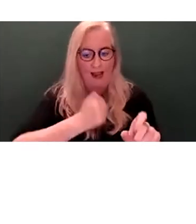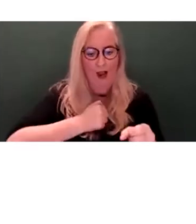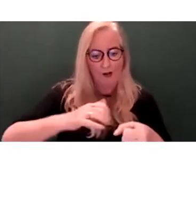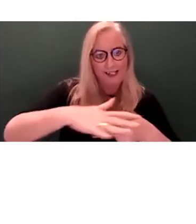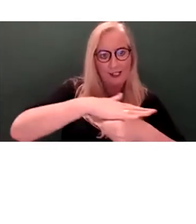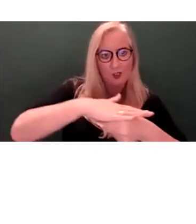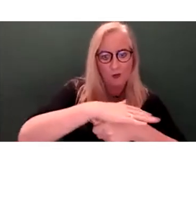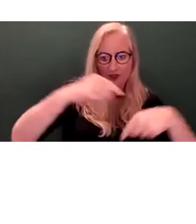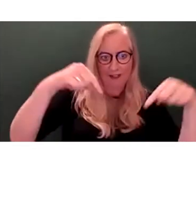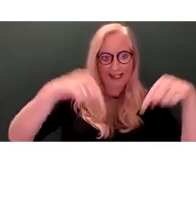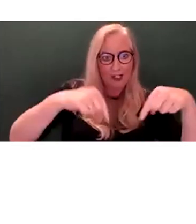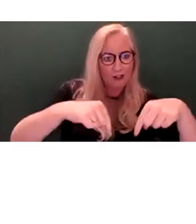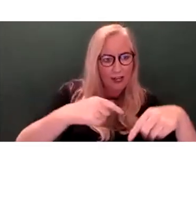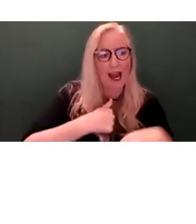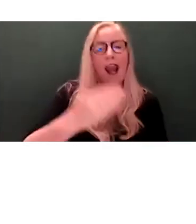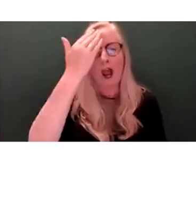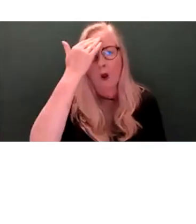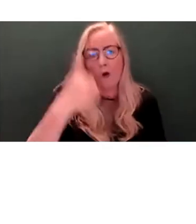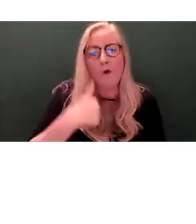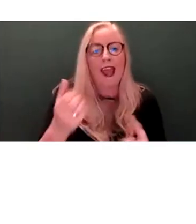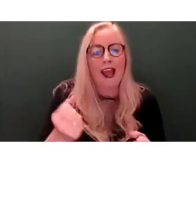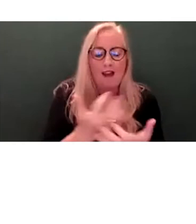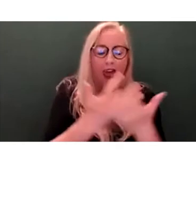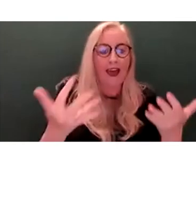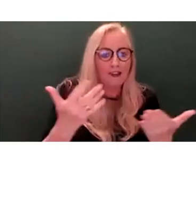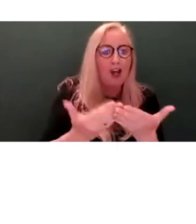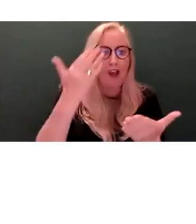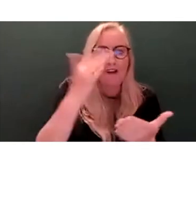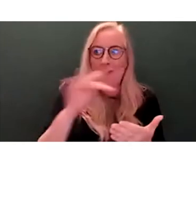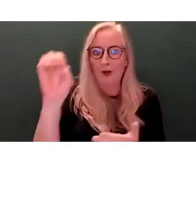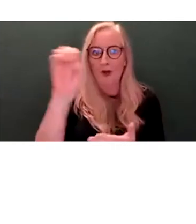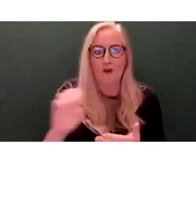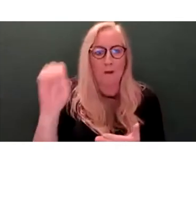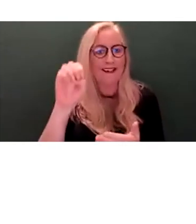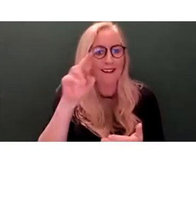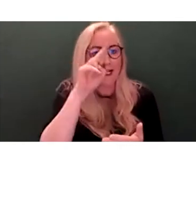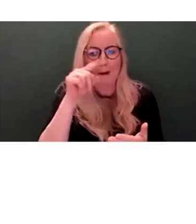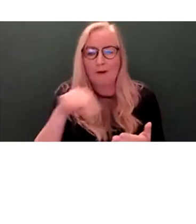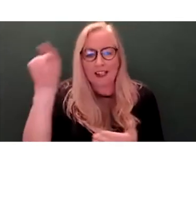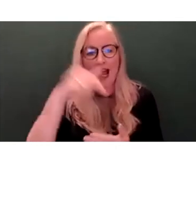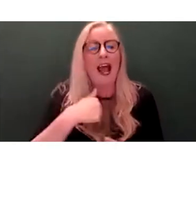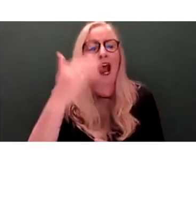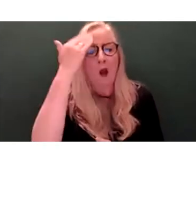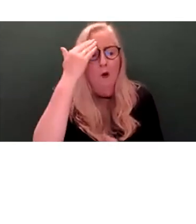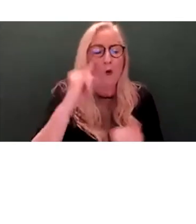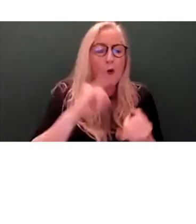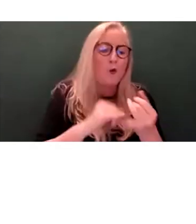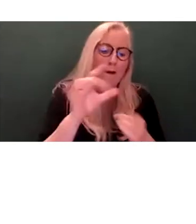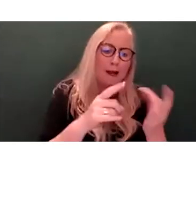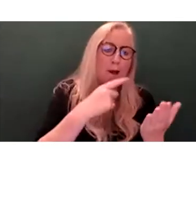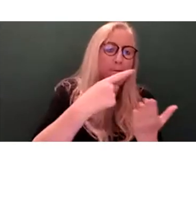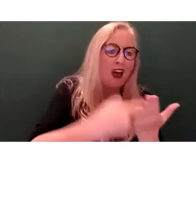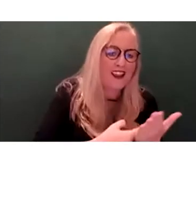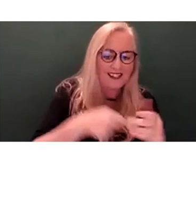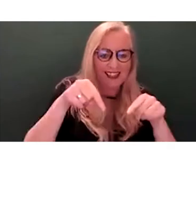here, and I know there is much we can learn from our European neighbours. I know practitioners and policymakers in this